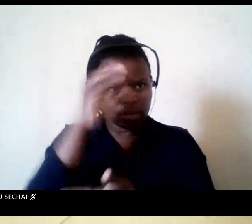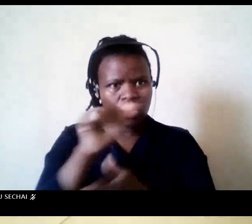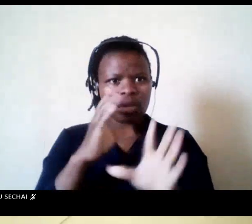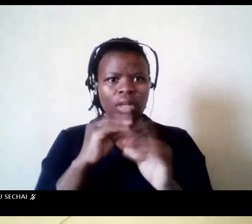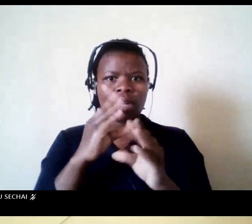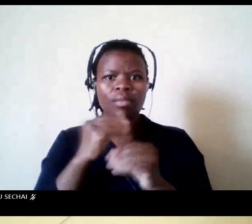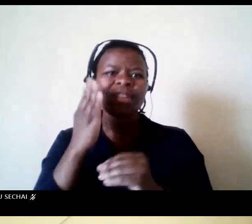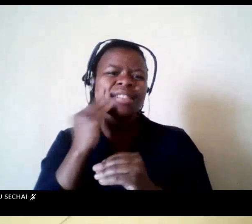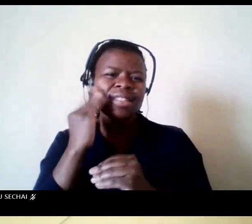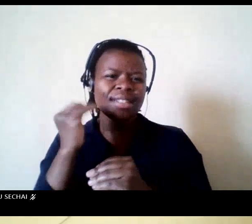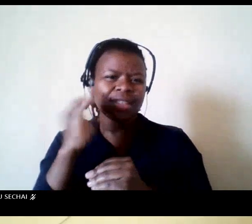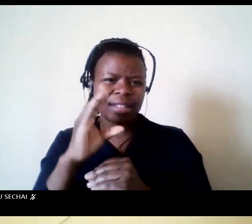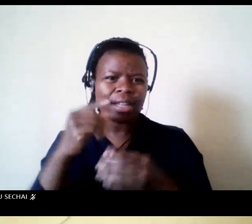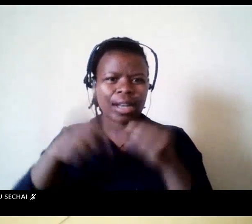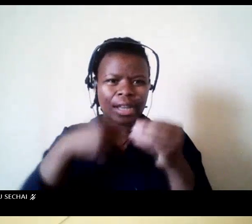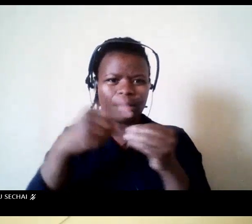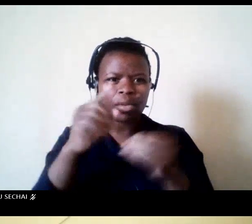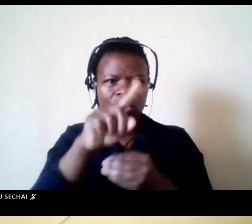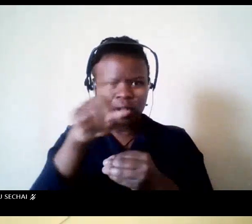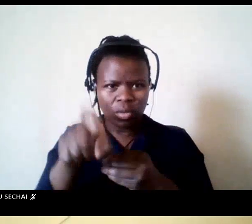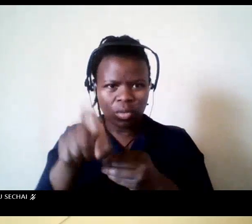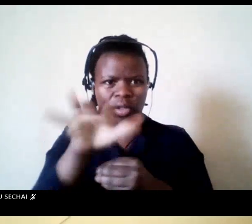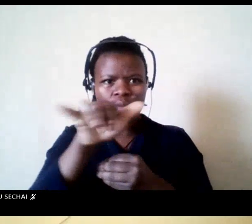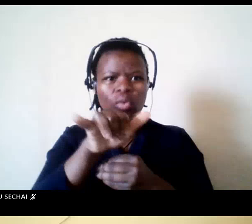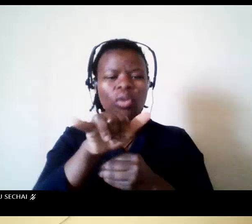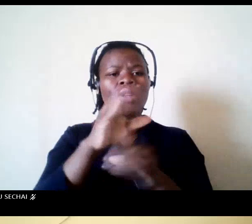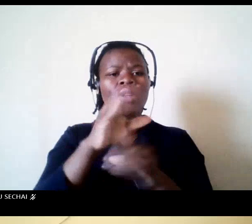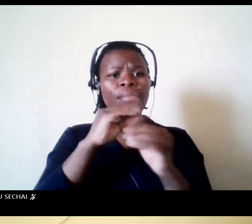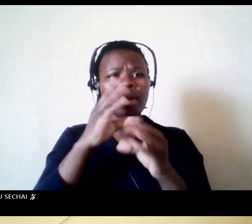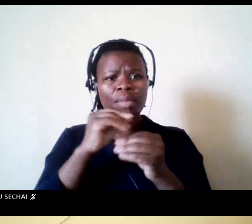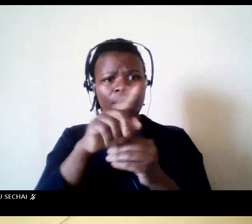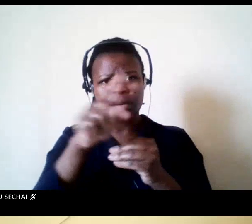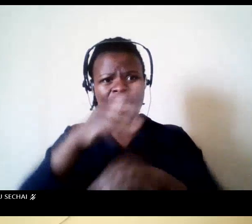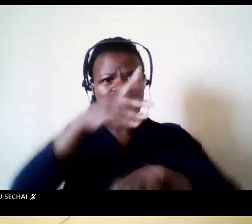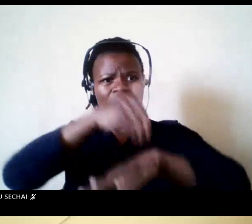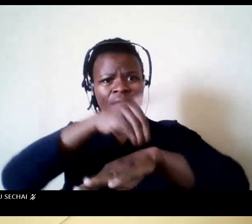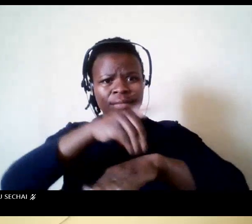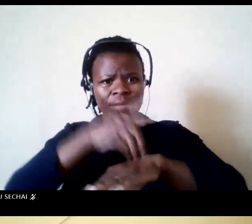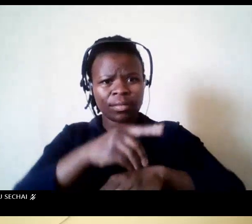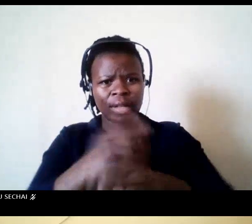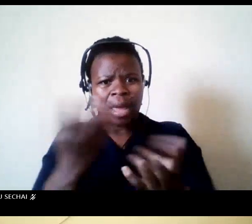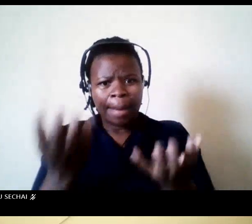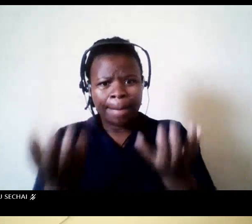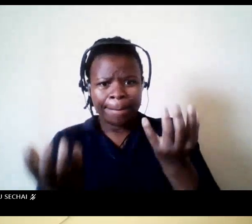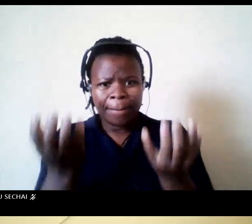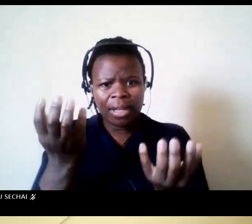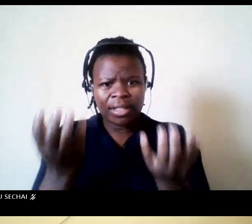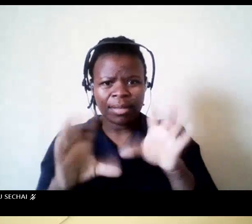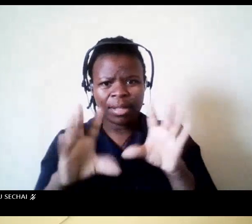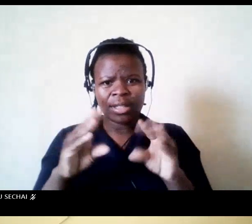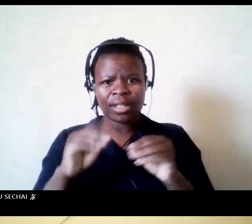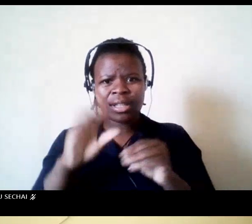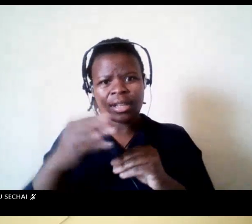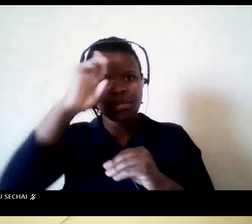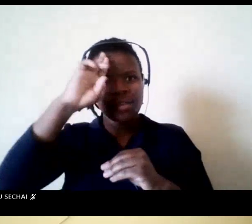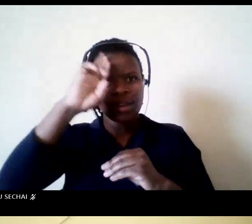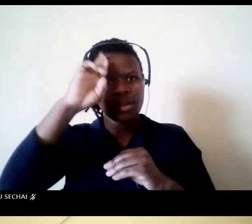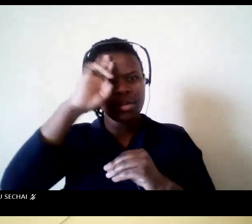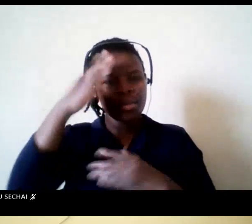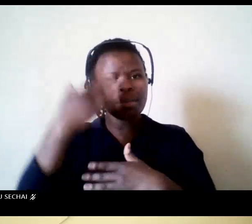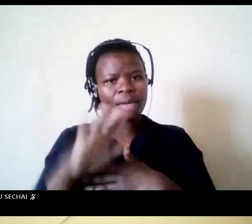the question Masabata asked about the doctor, and how they're doing their measurements. Masabata, if you remember, as we went through the